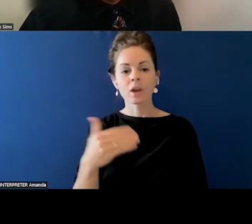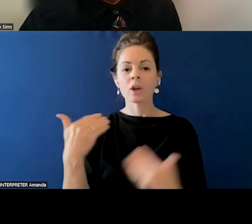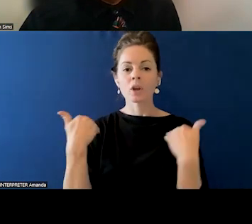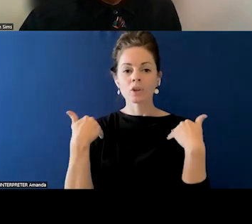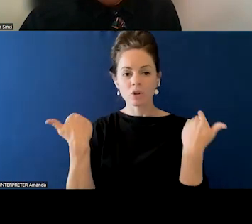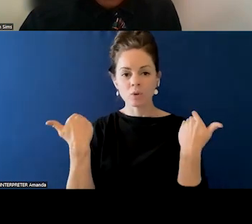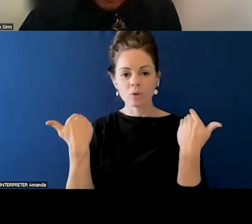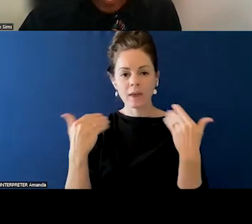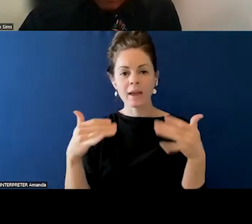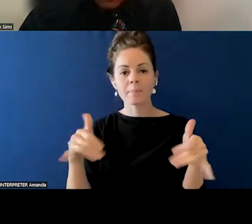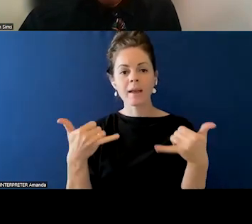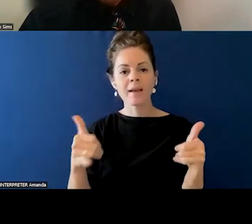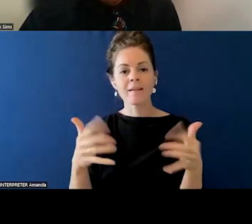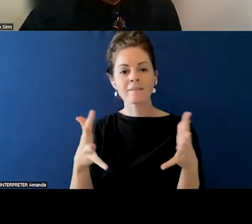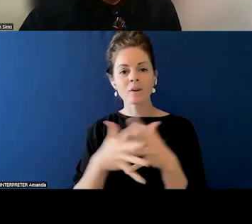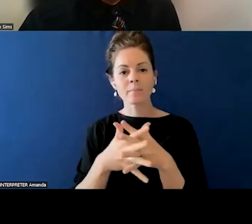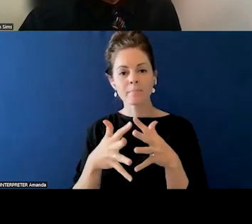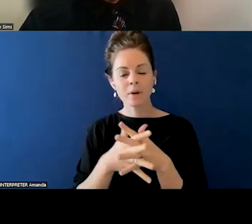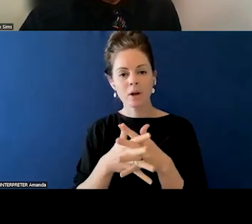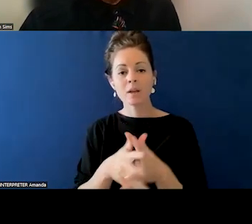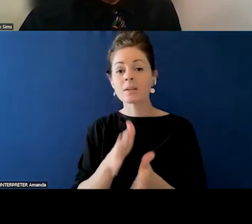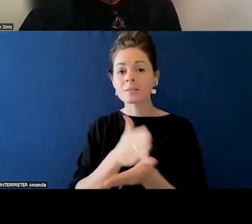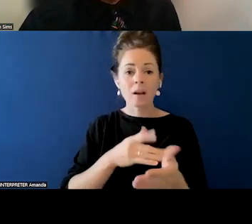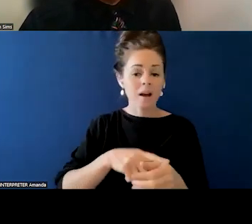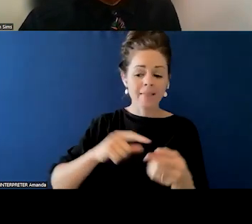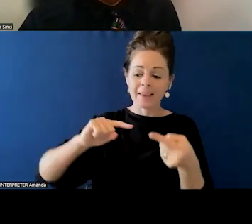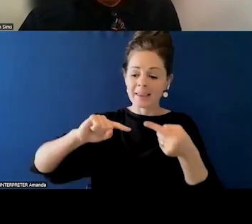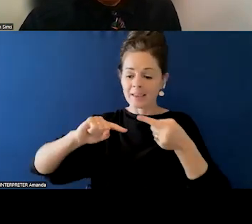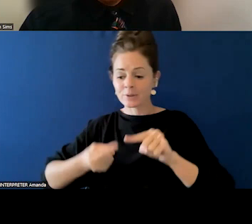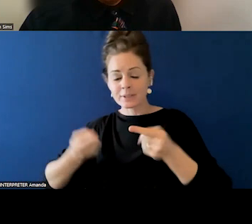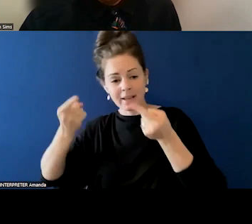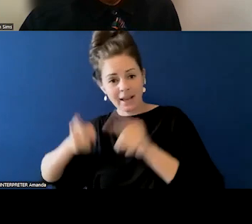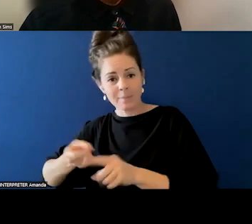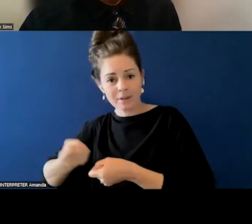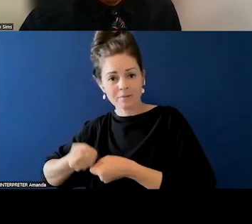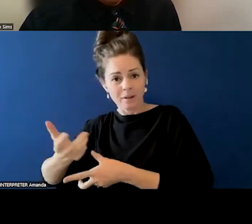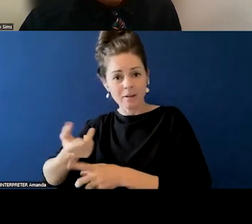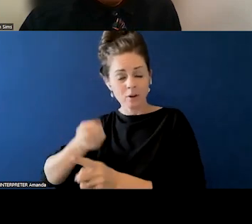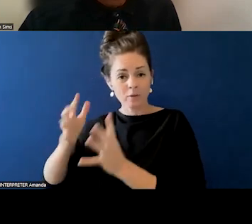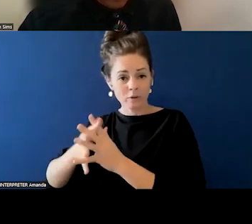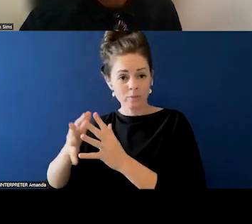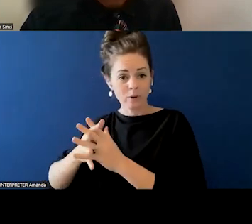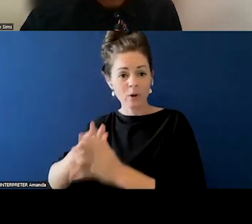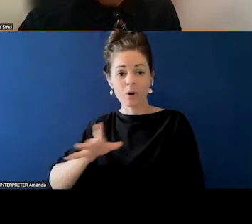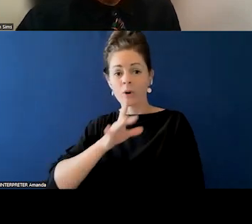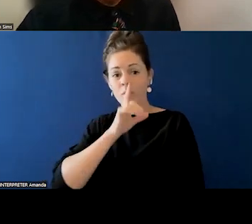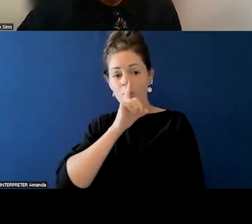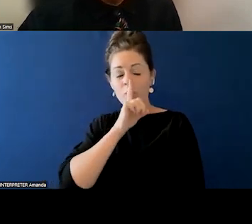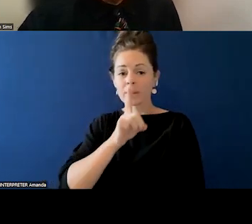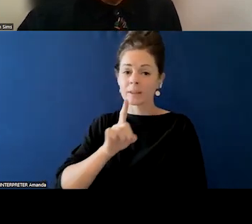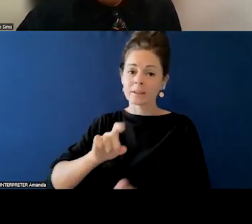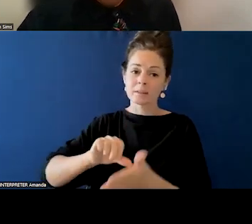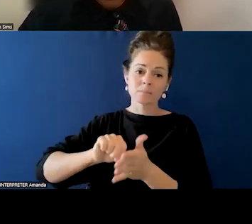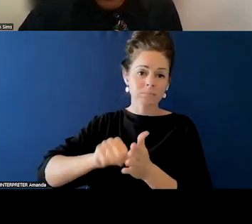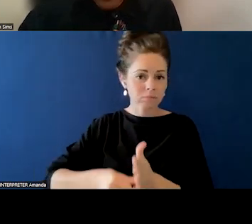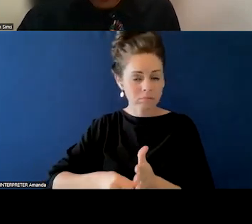playing football and how sometimes the injuries that take place are really, really profound. One